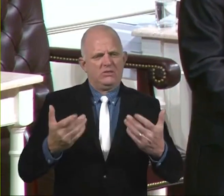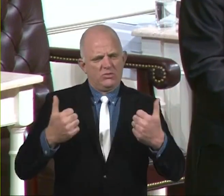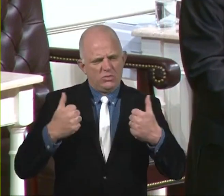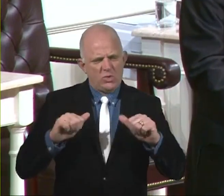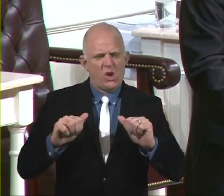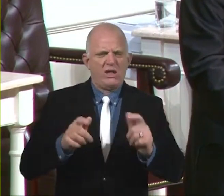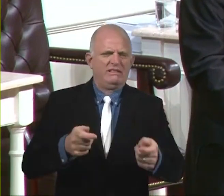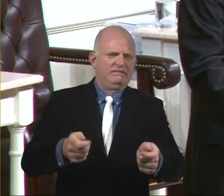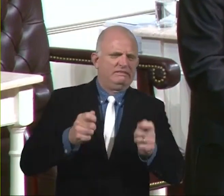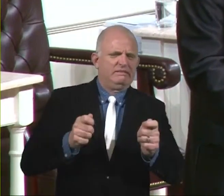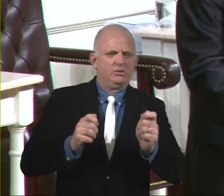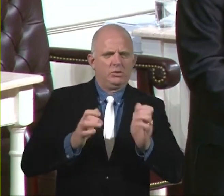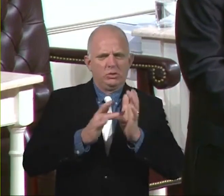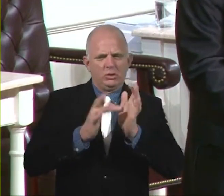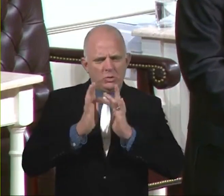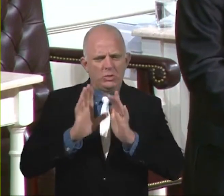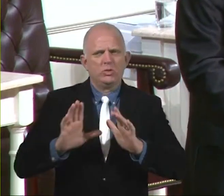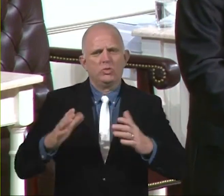do.